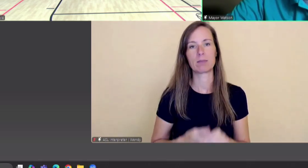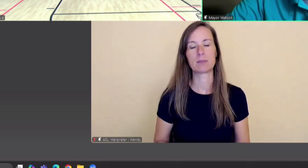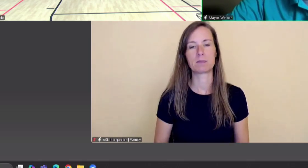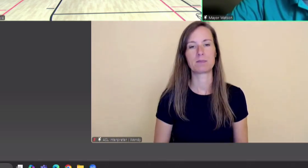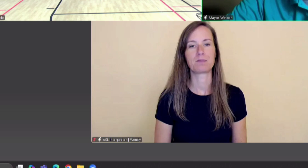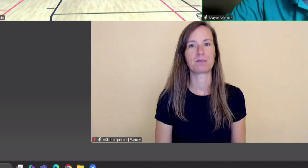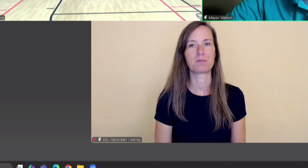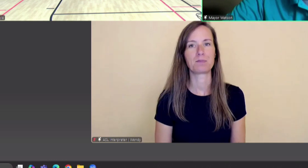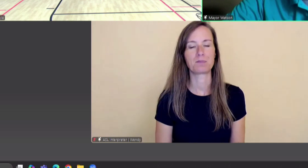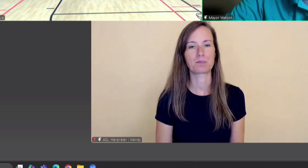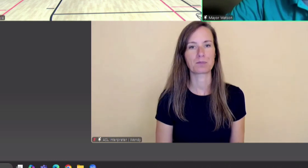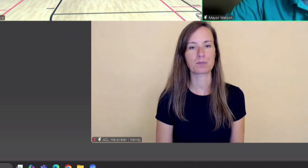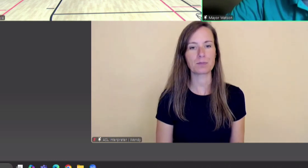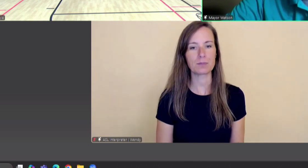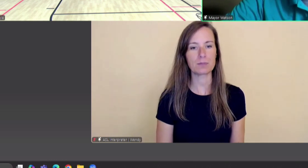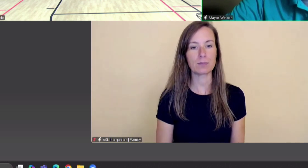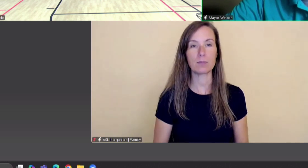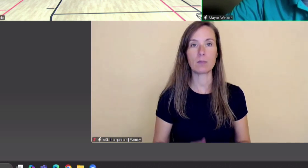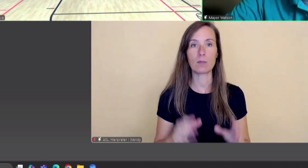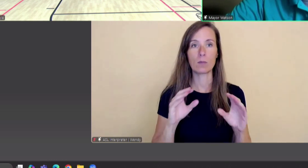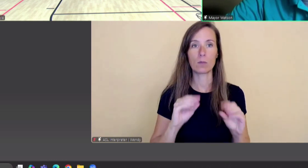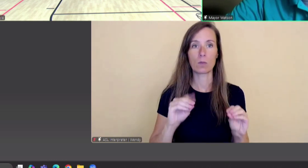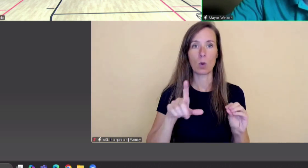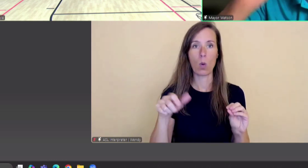Seeing no further public input,